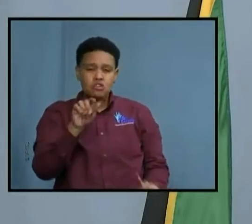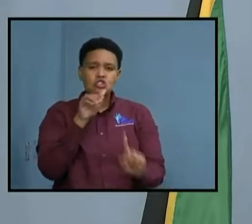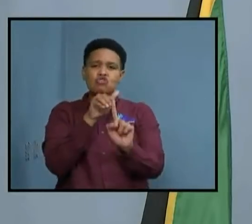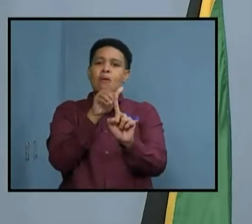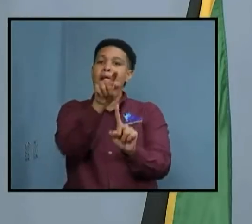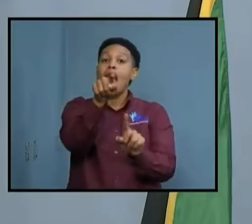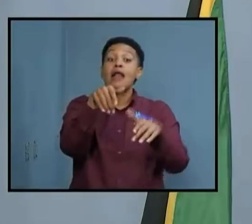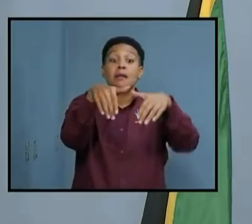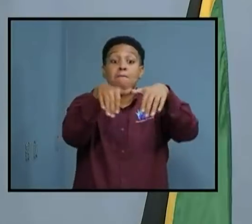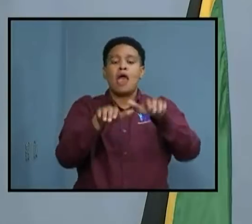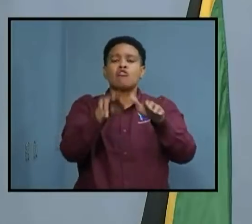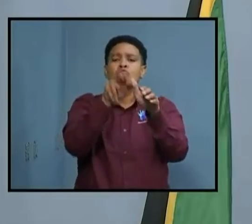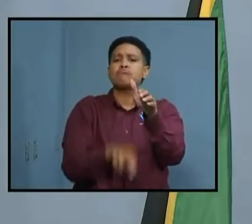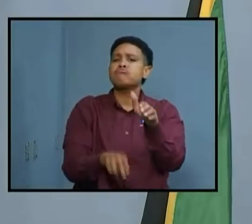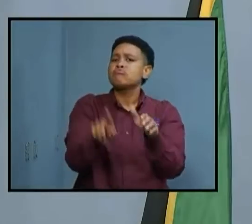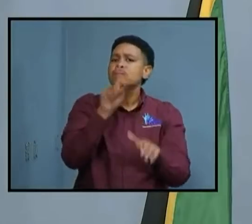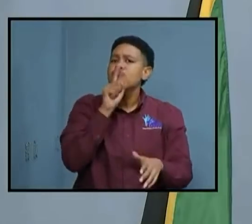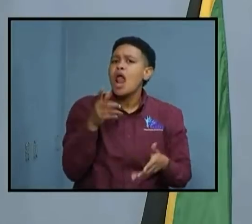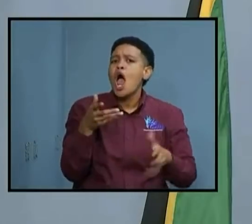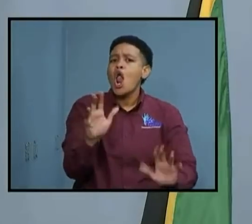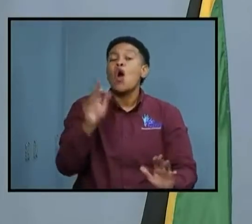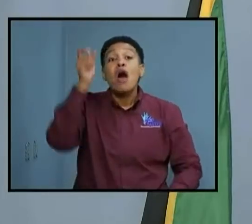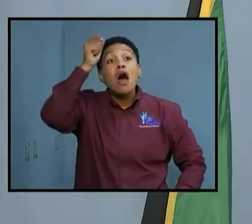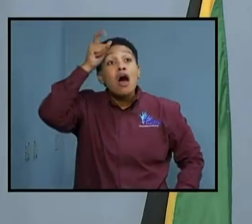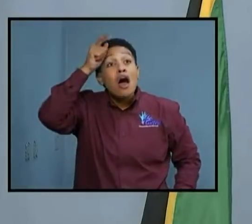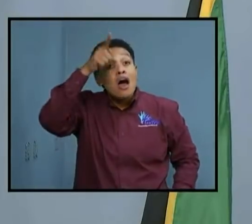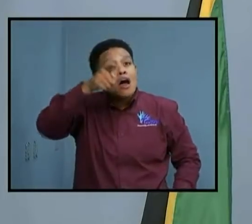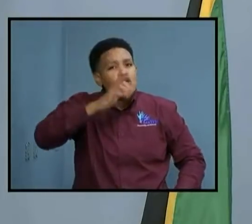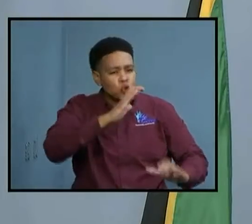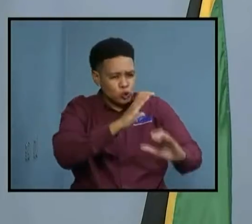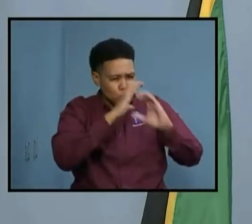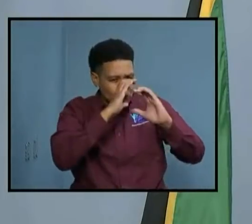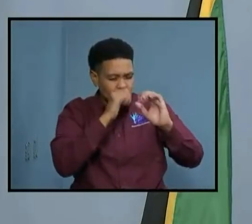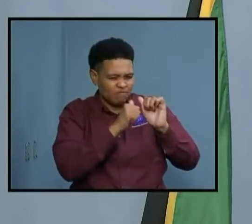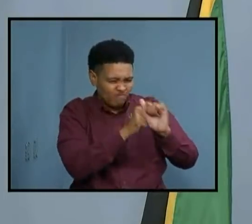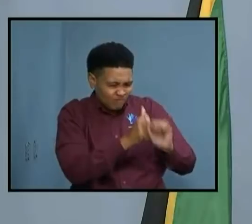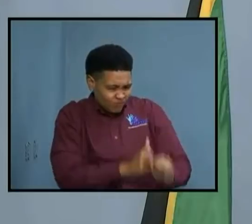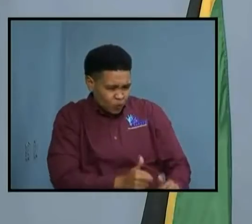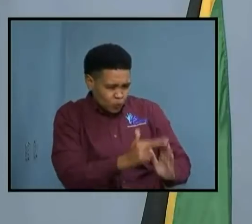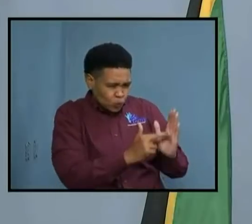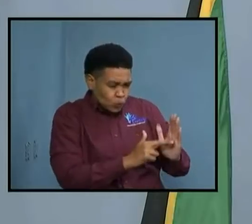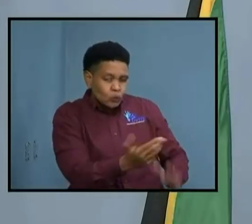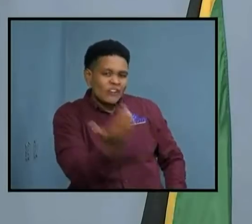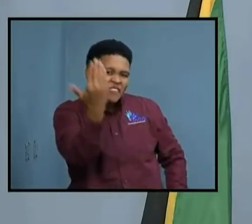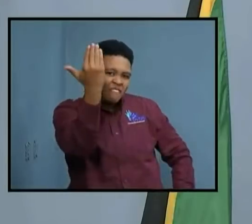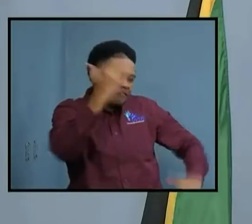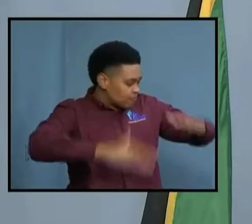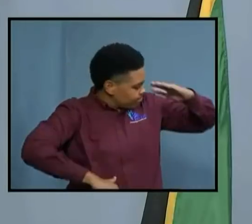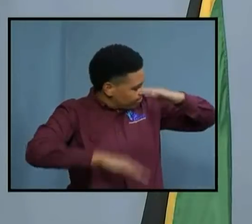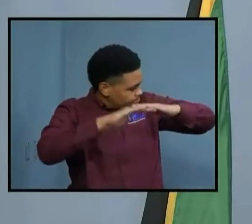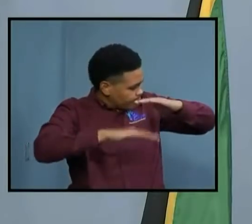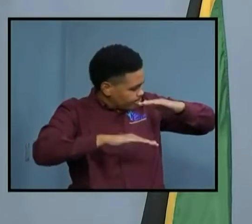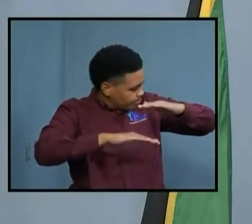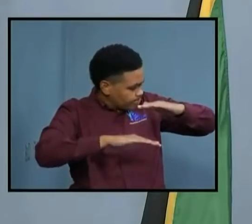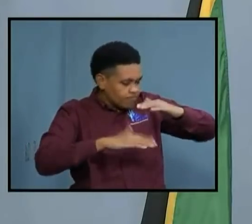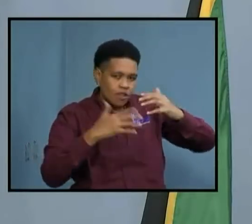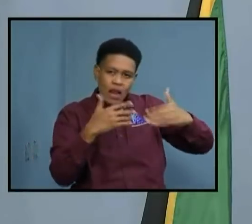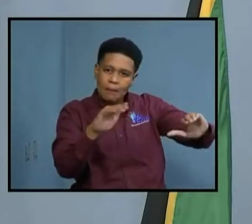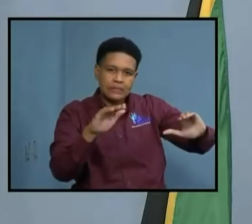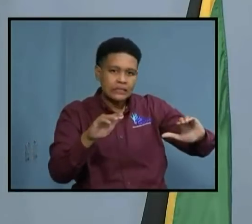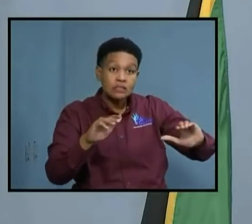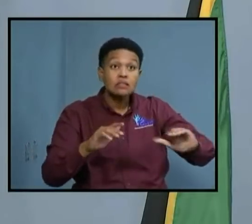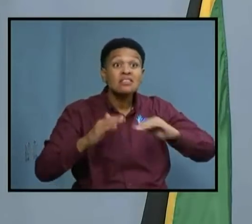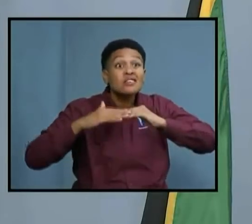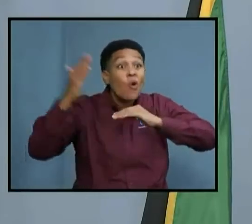that burials will be allowed, but with strict observation and enforcement of the 15-person rule, and that